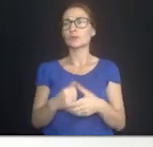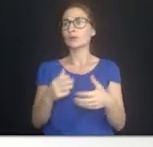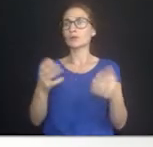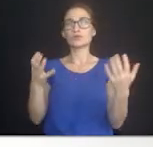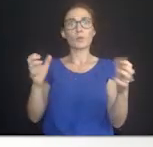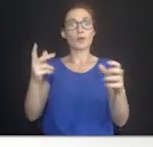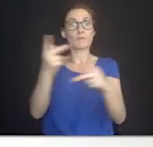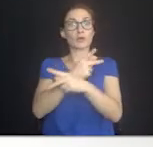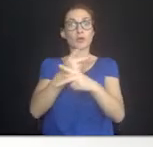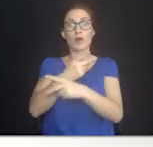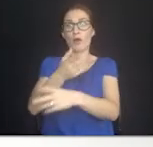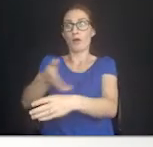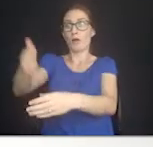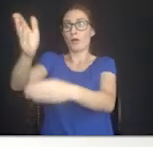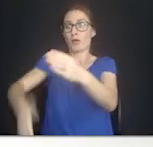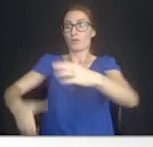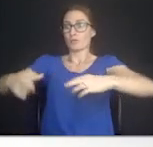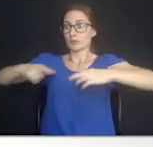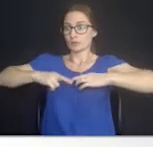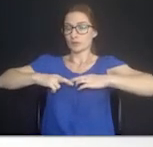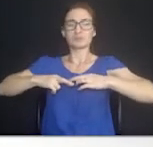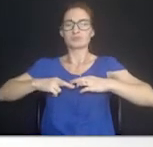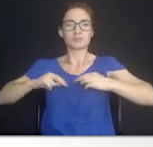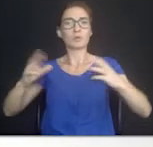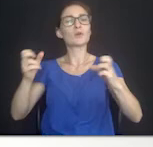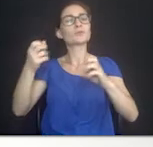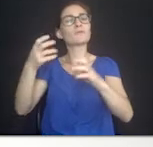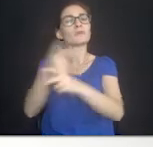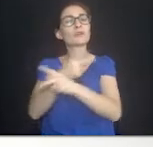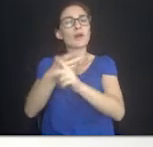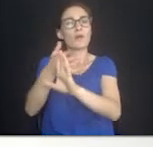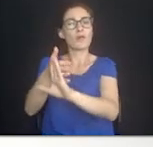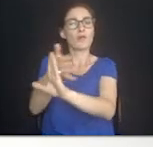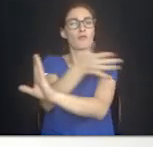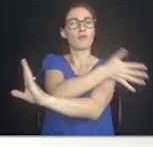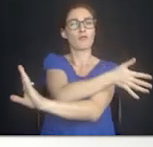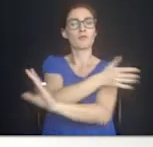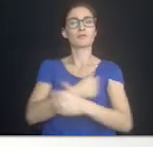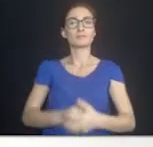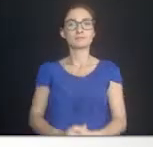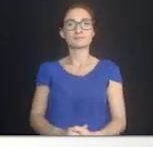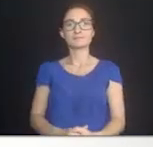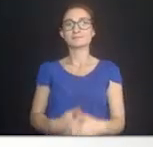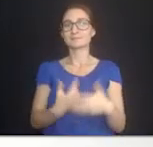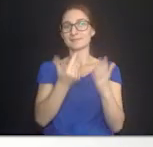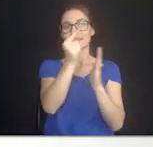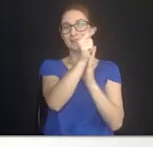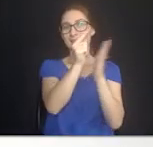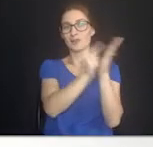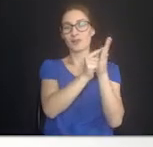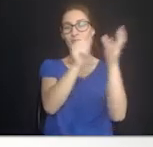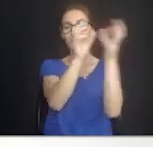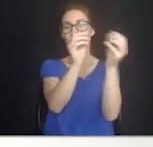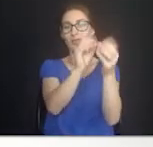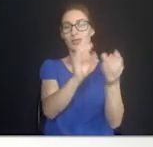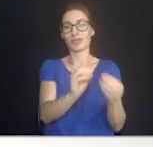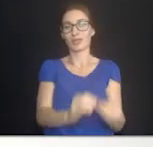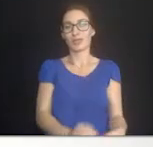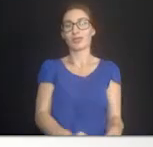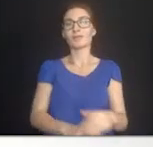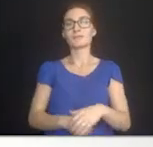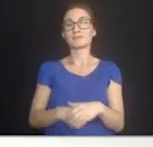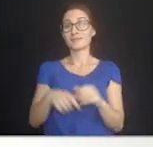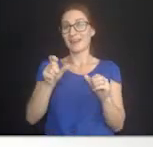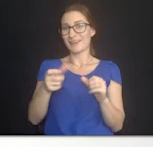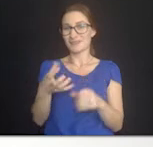want to figure things out before then, right? So this is just a lot of legal disclaimer. Have to put it in